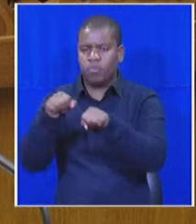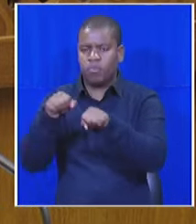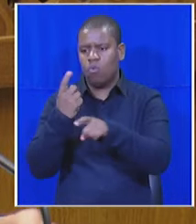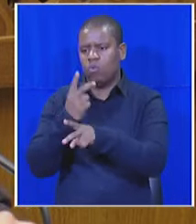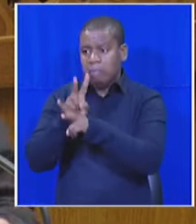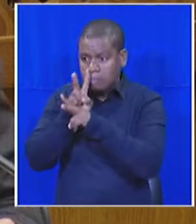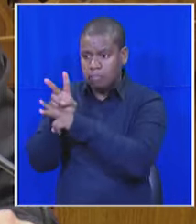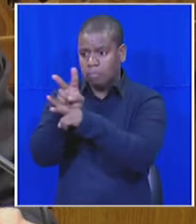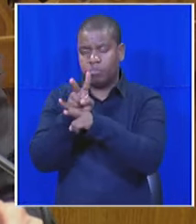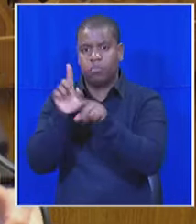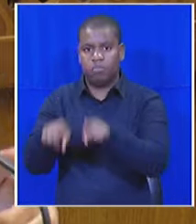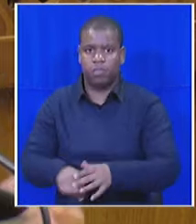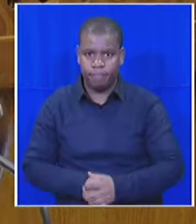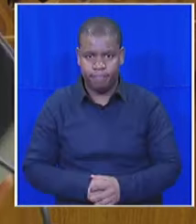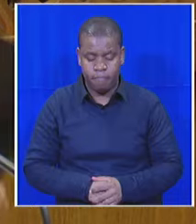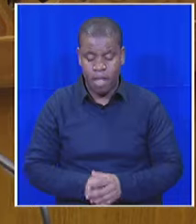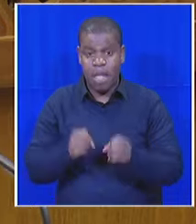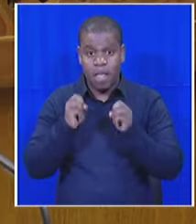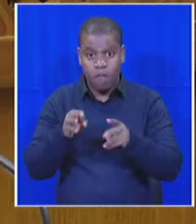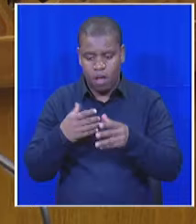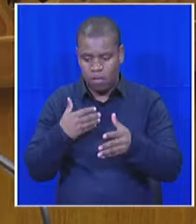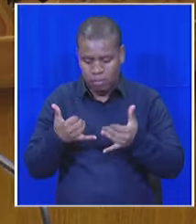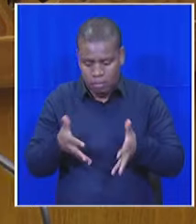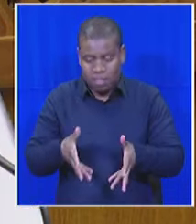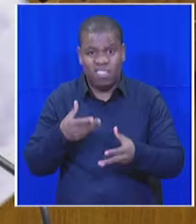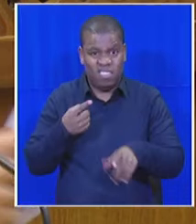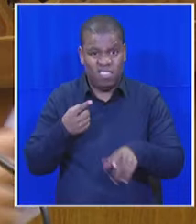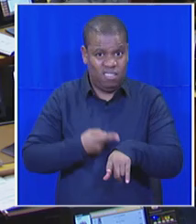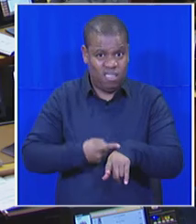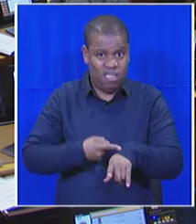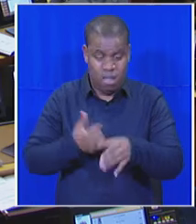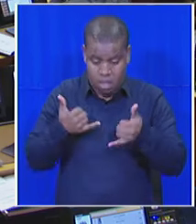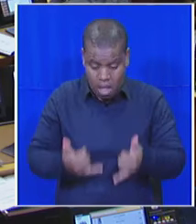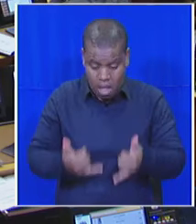oversight. At the moment, this doesn't exist. We therefore oppose this budget.